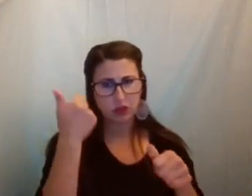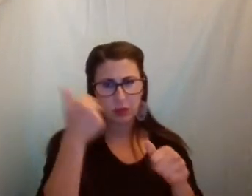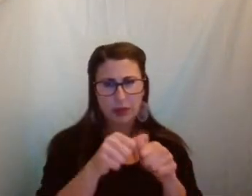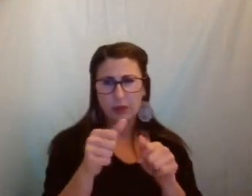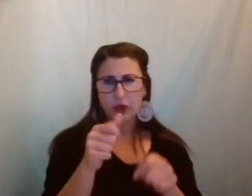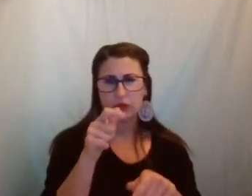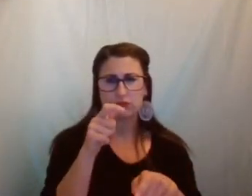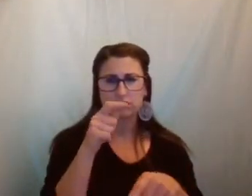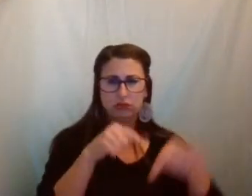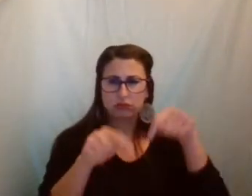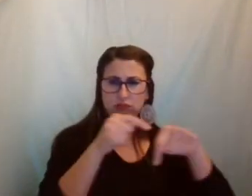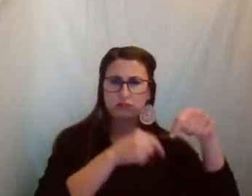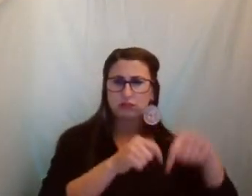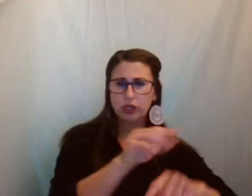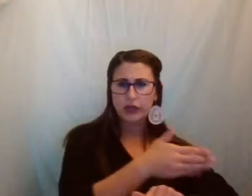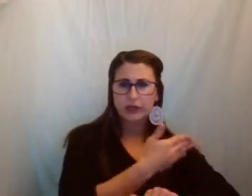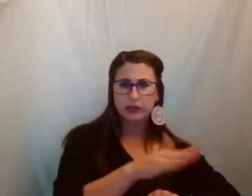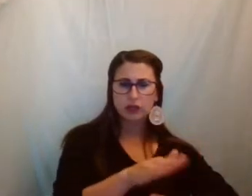at the song.